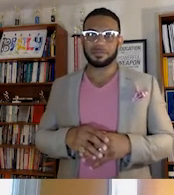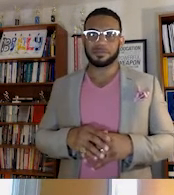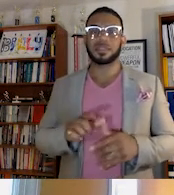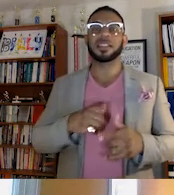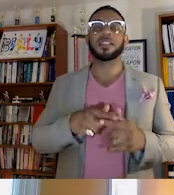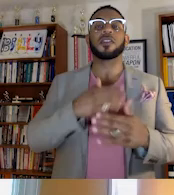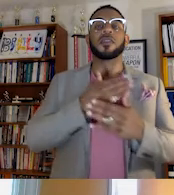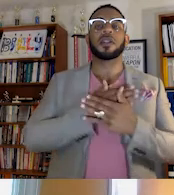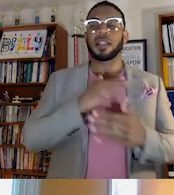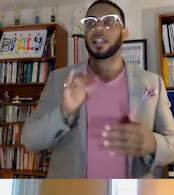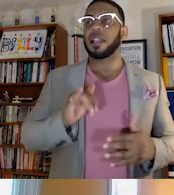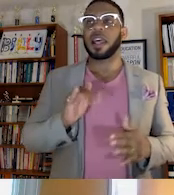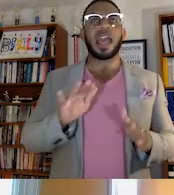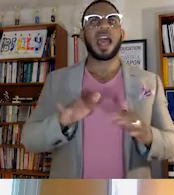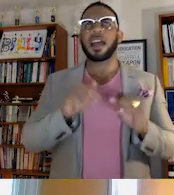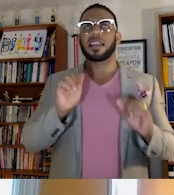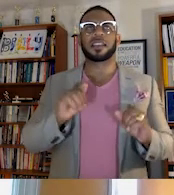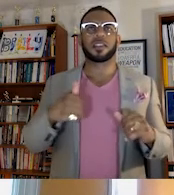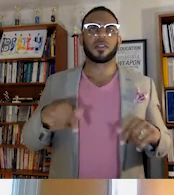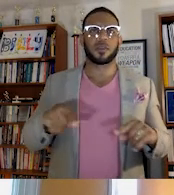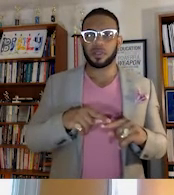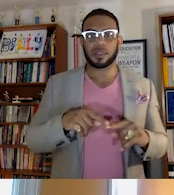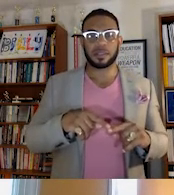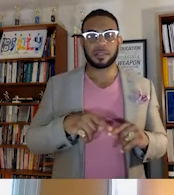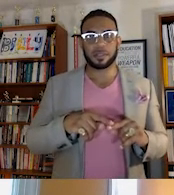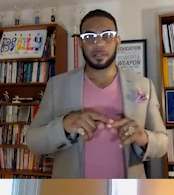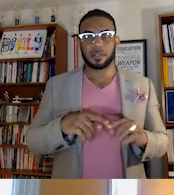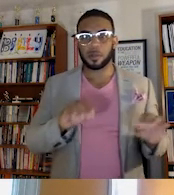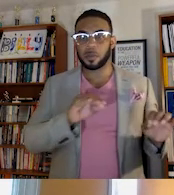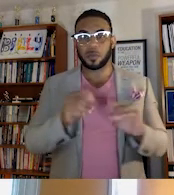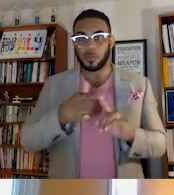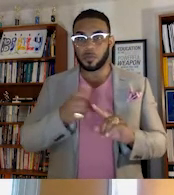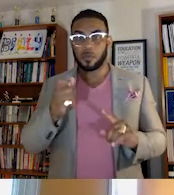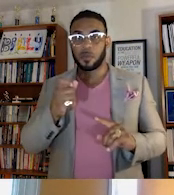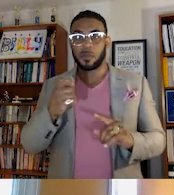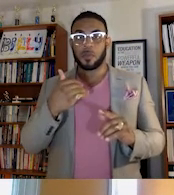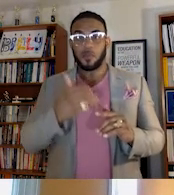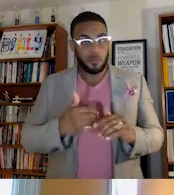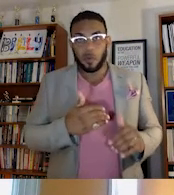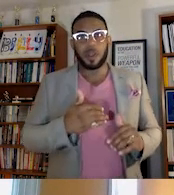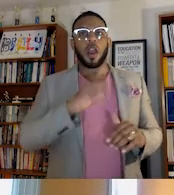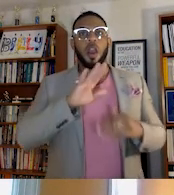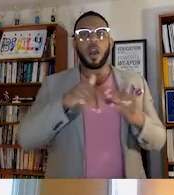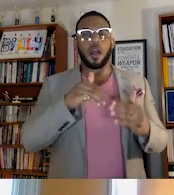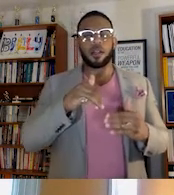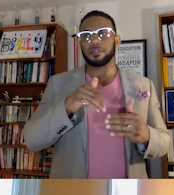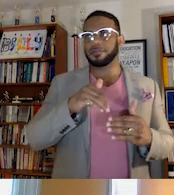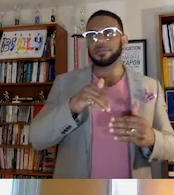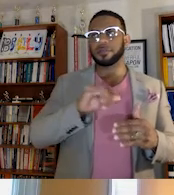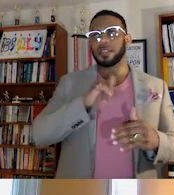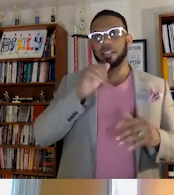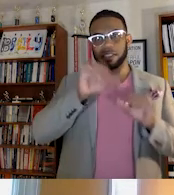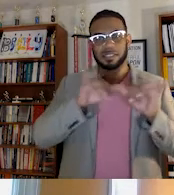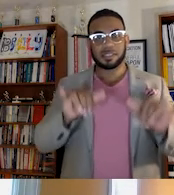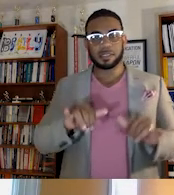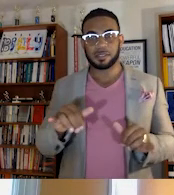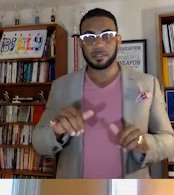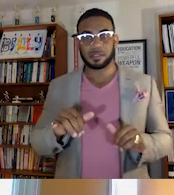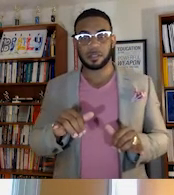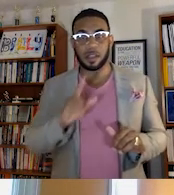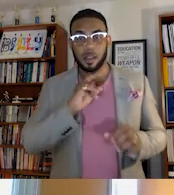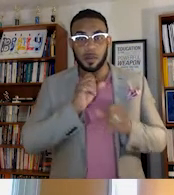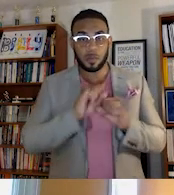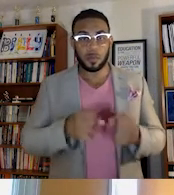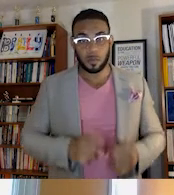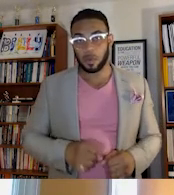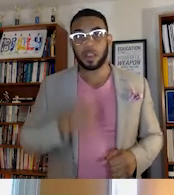And I'm like, how can we move forward if all of these other systems are